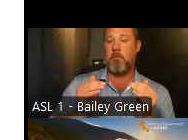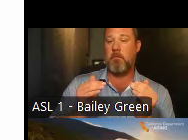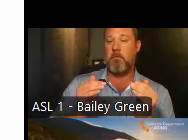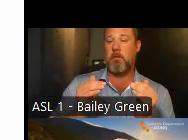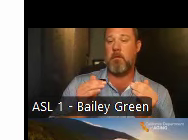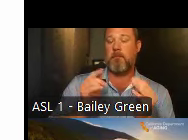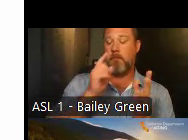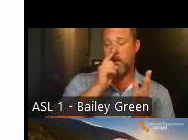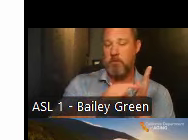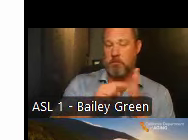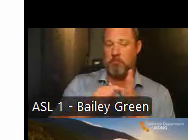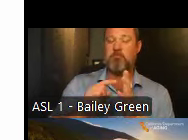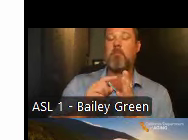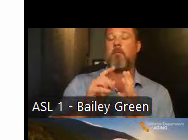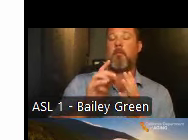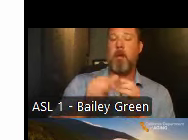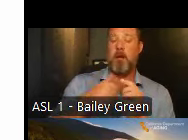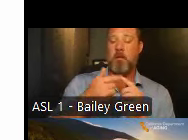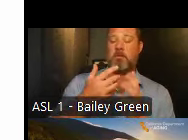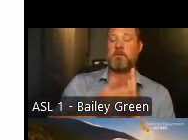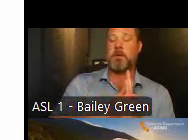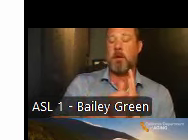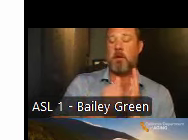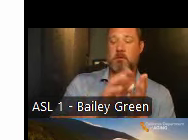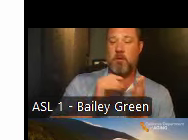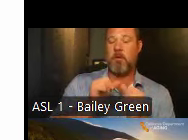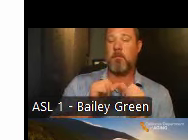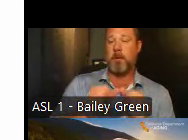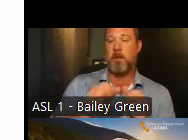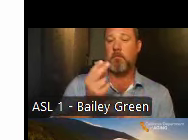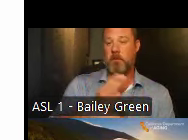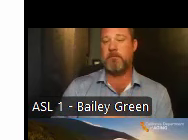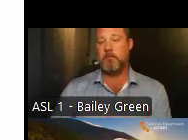inquiry around skills learned and skills maintained would be useful.